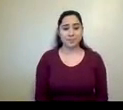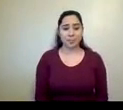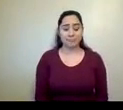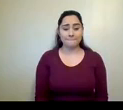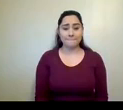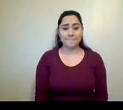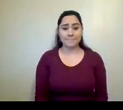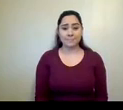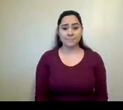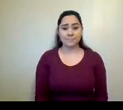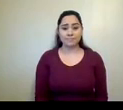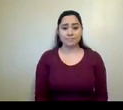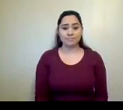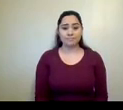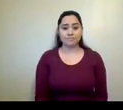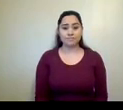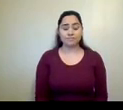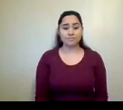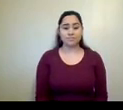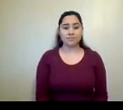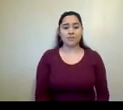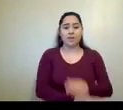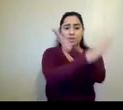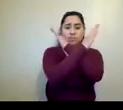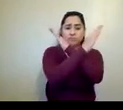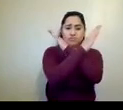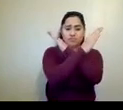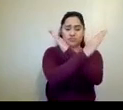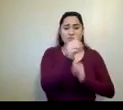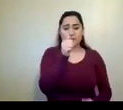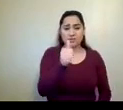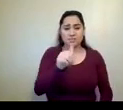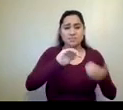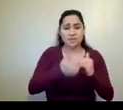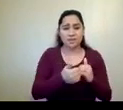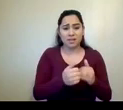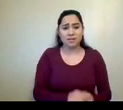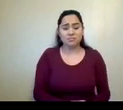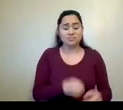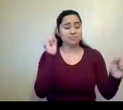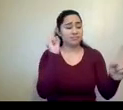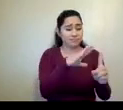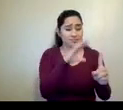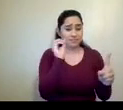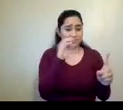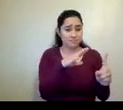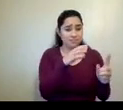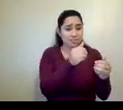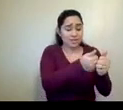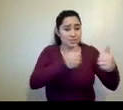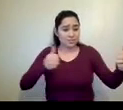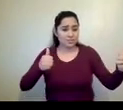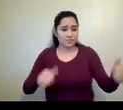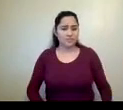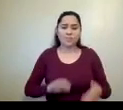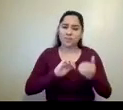And the best way to prevent the illness or any illness is to avoid being exposed to this virus. One of the main ways to do that